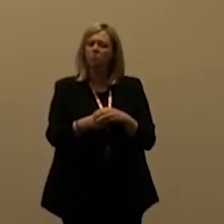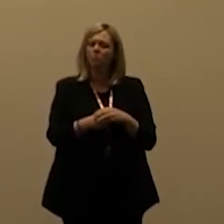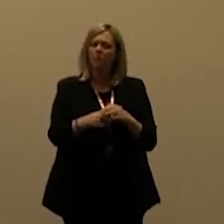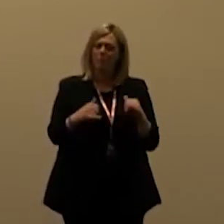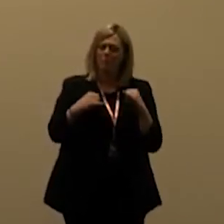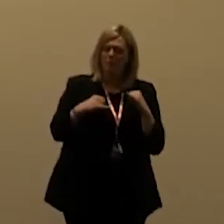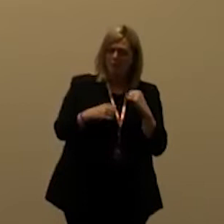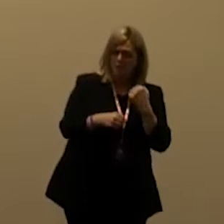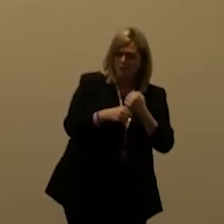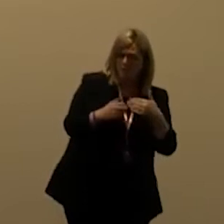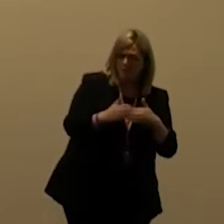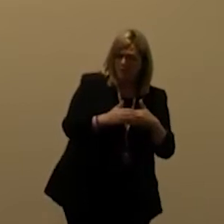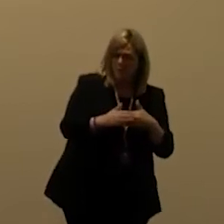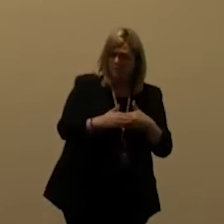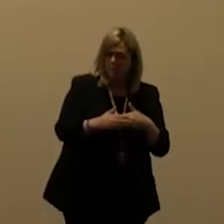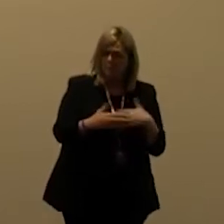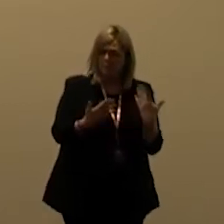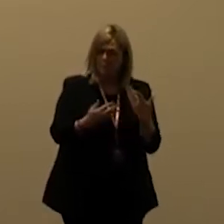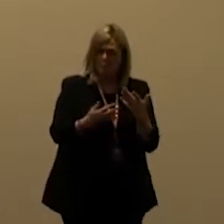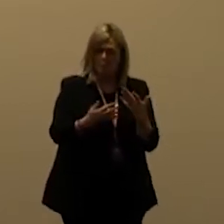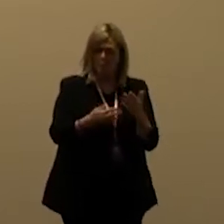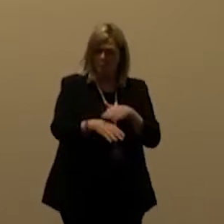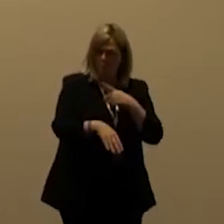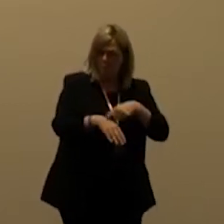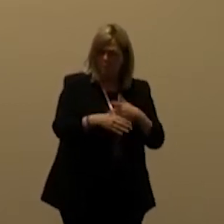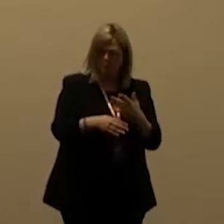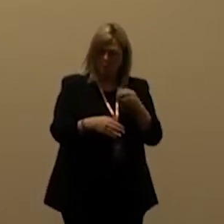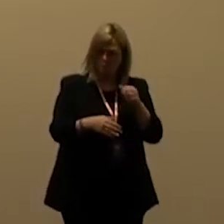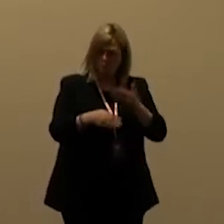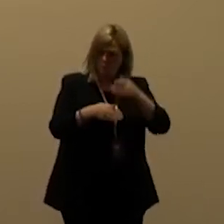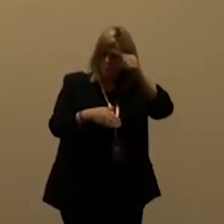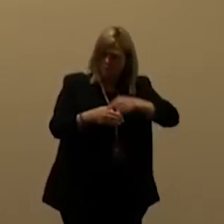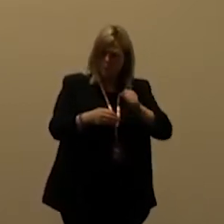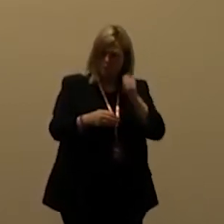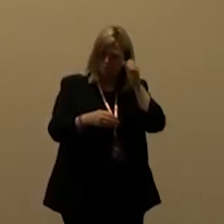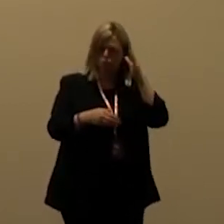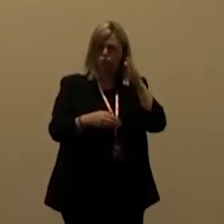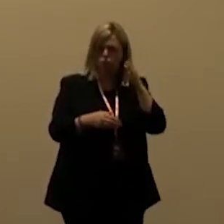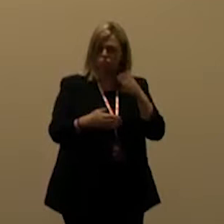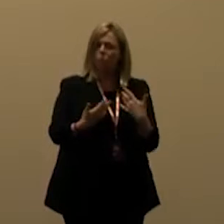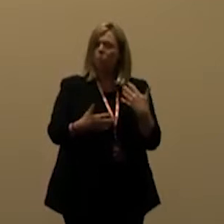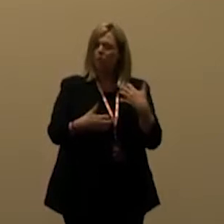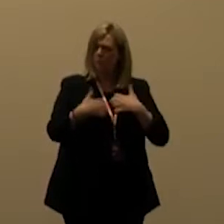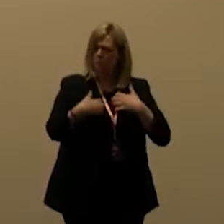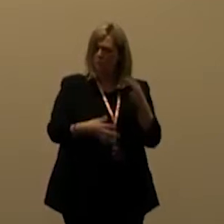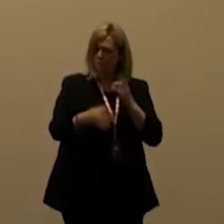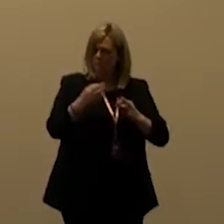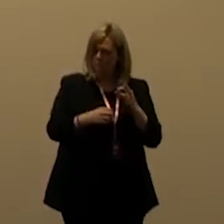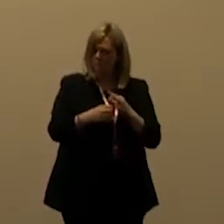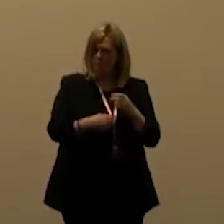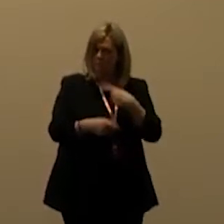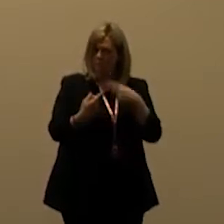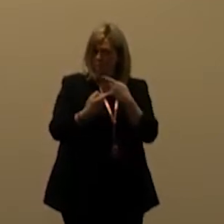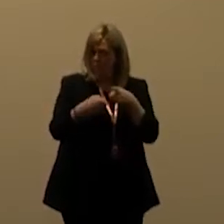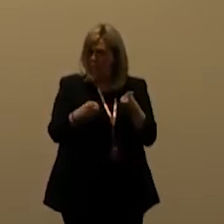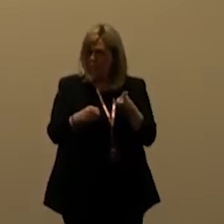Generation Z, who've been in the workplace longer and have more work experience? These are questions we're asking, and is